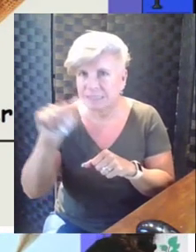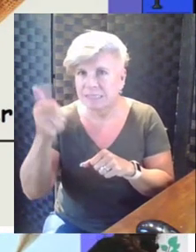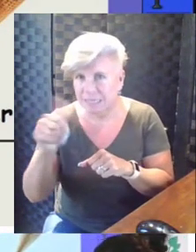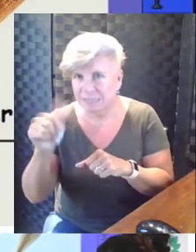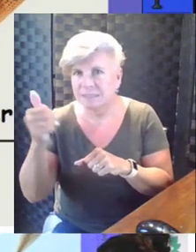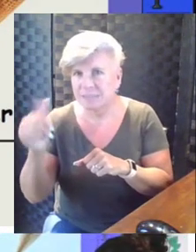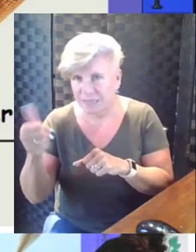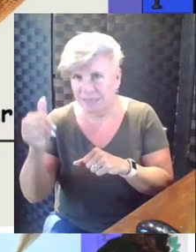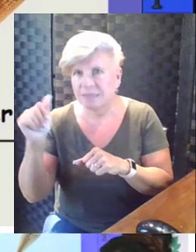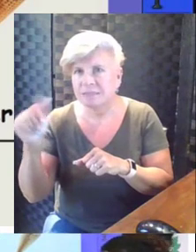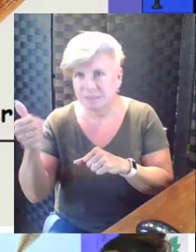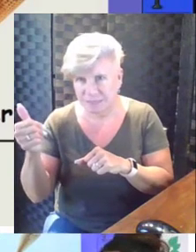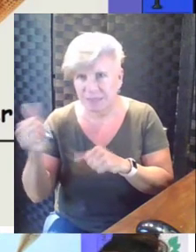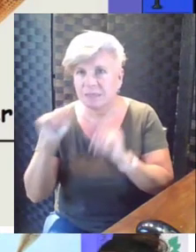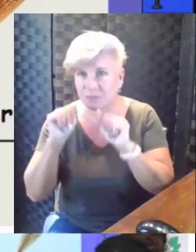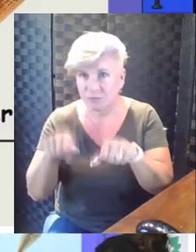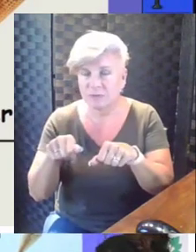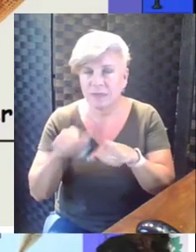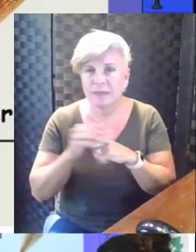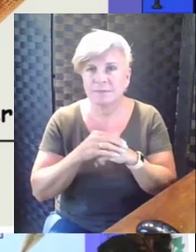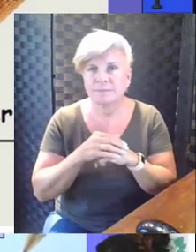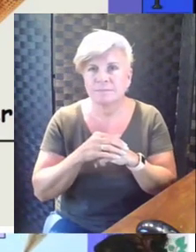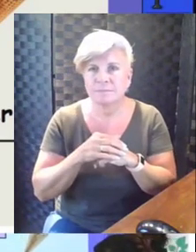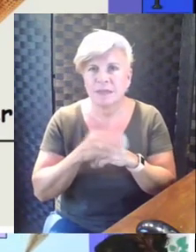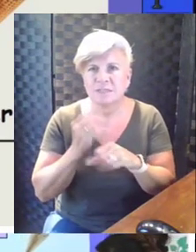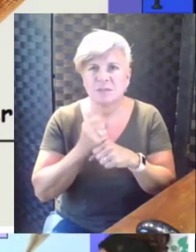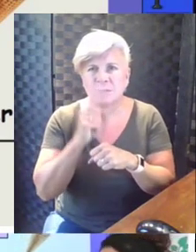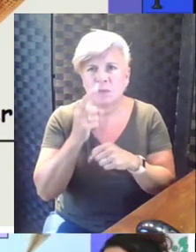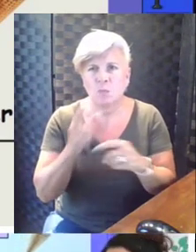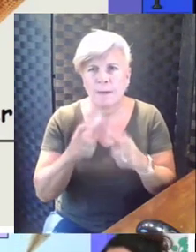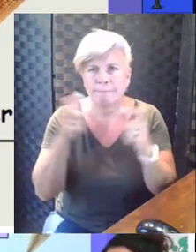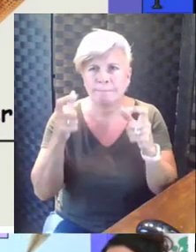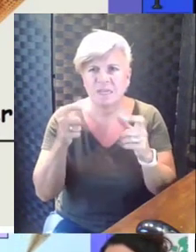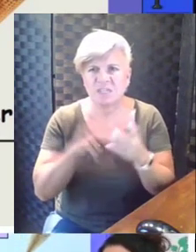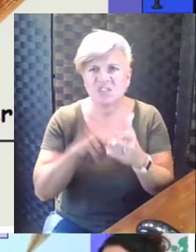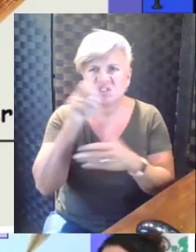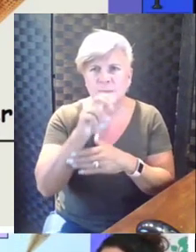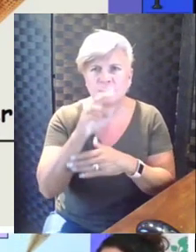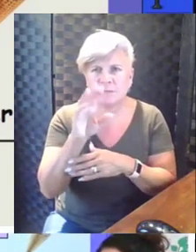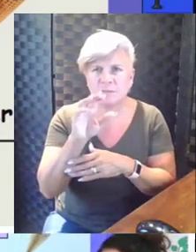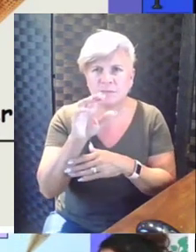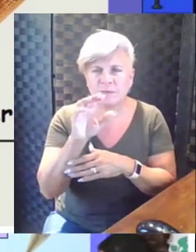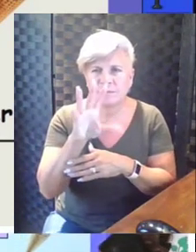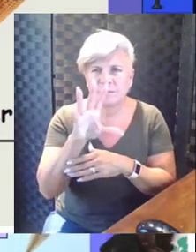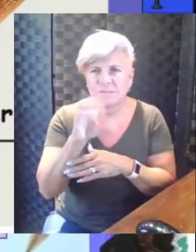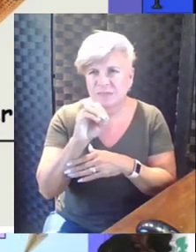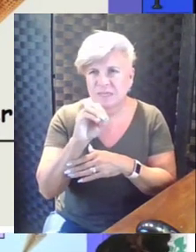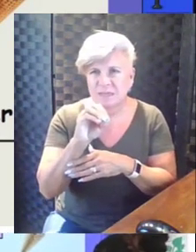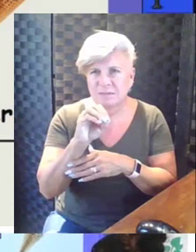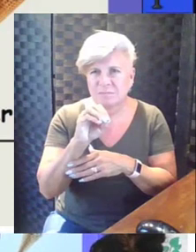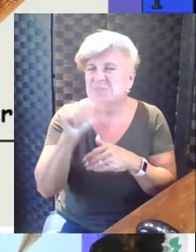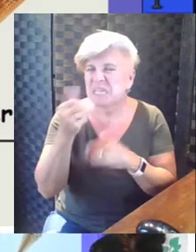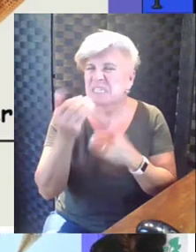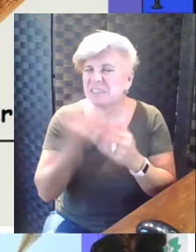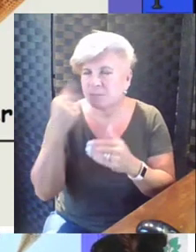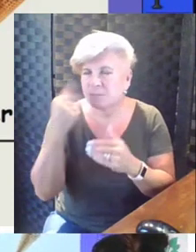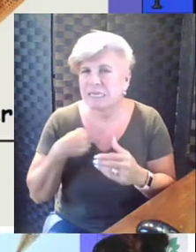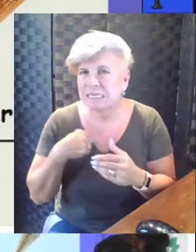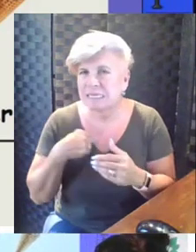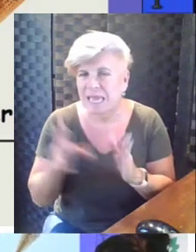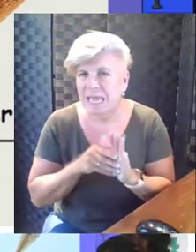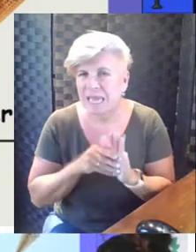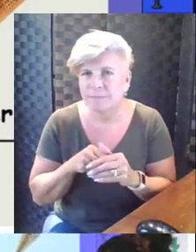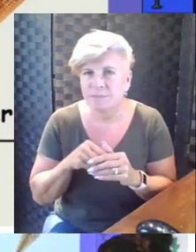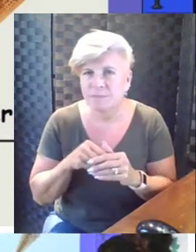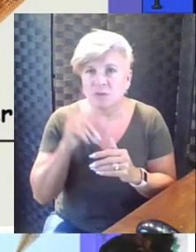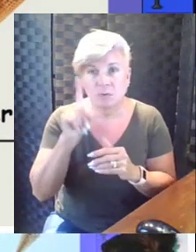10, 10, 10, 10. I just made one big jump of 50 because 10s are kind of easier for me to add. Now we